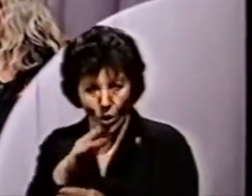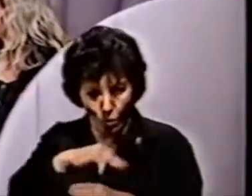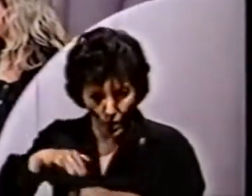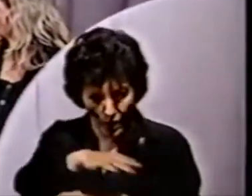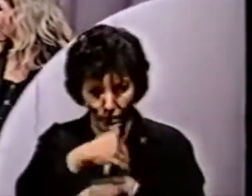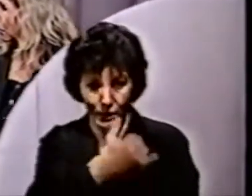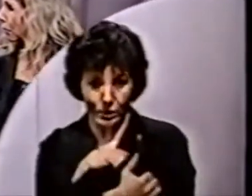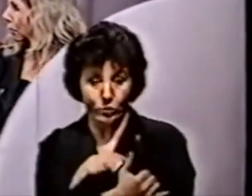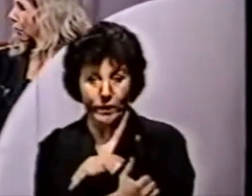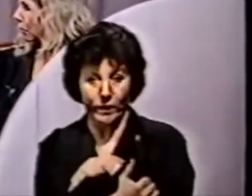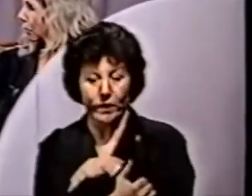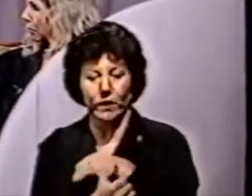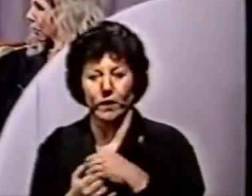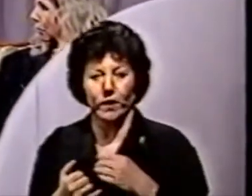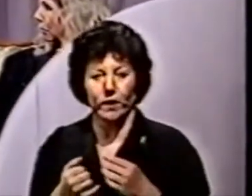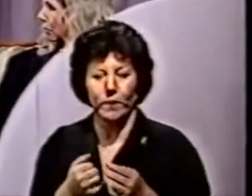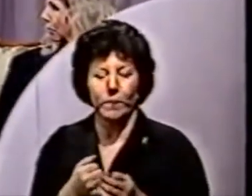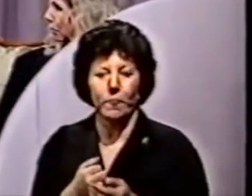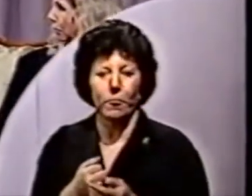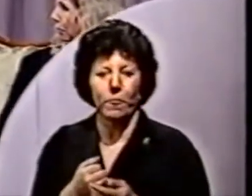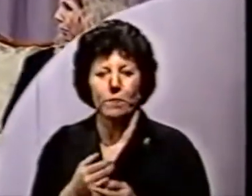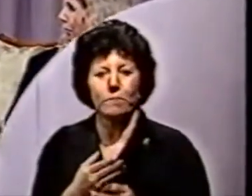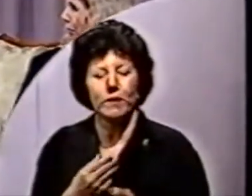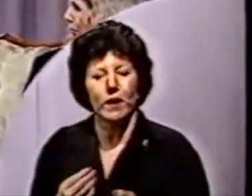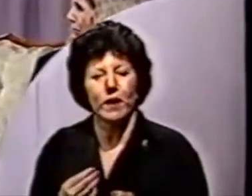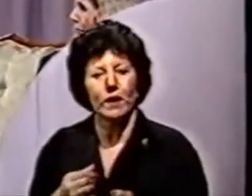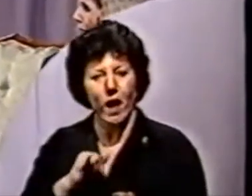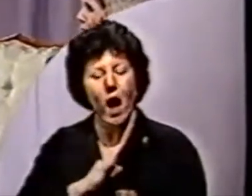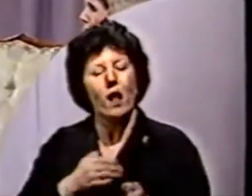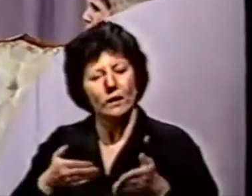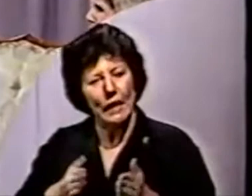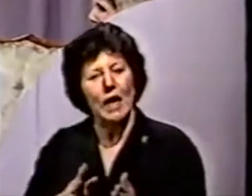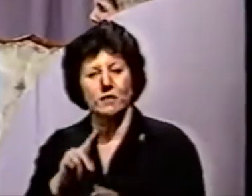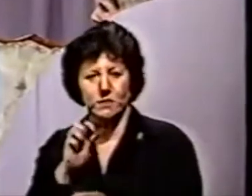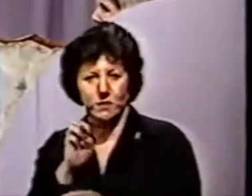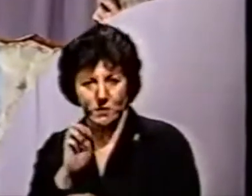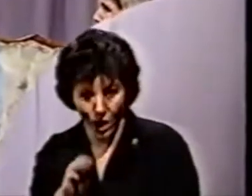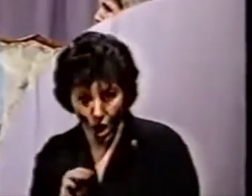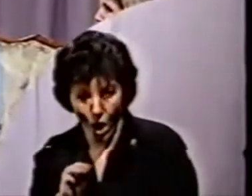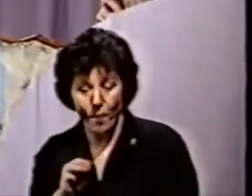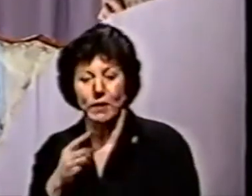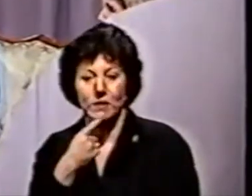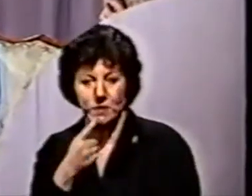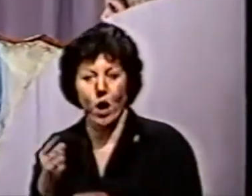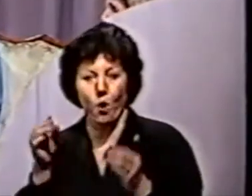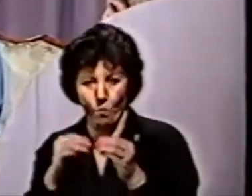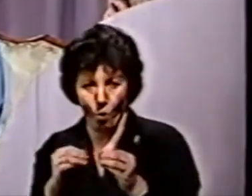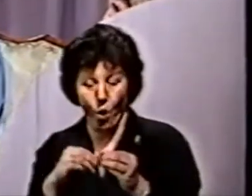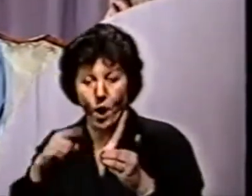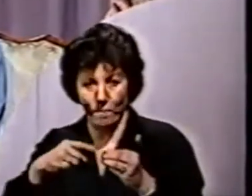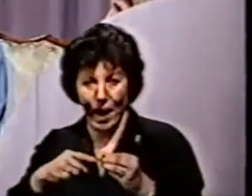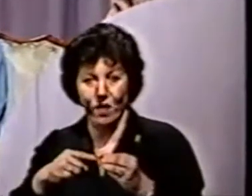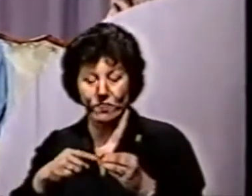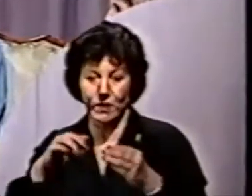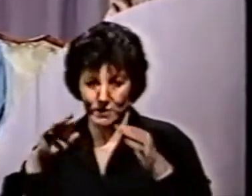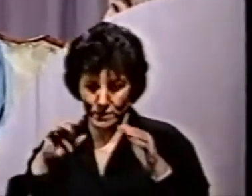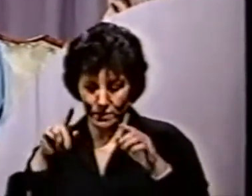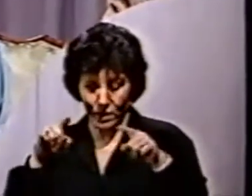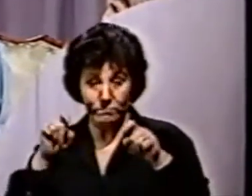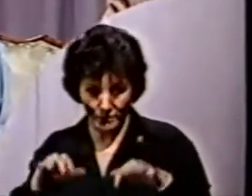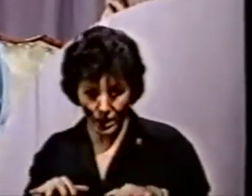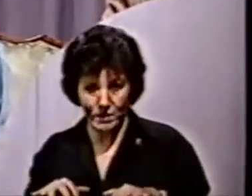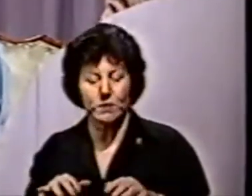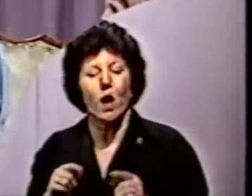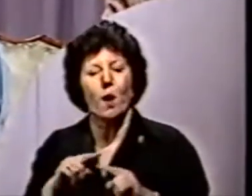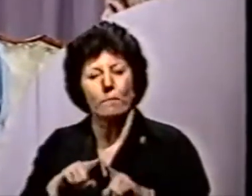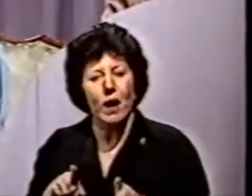country. And I'll let Tom go into in-depth more about the study, but we both